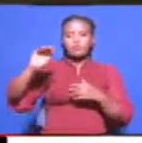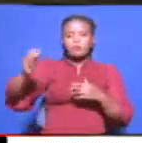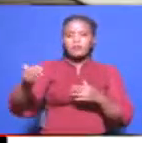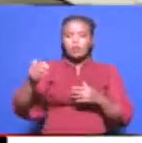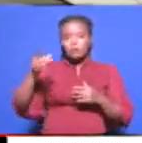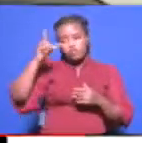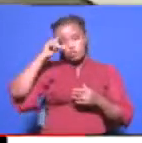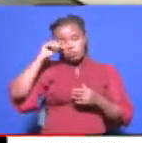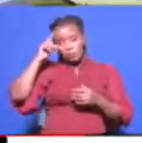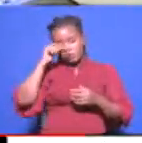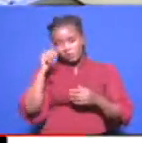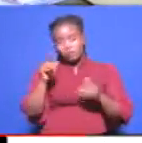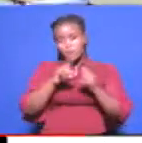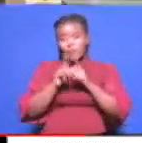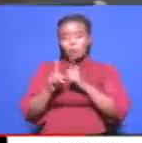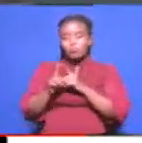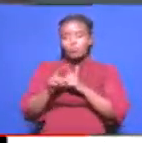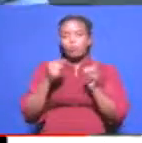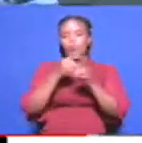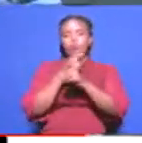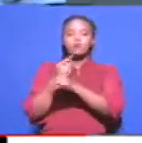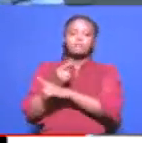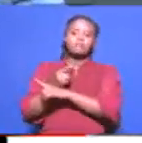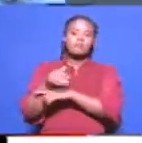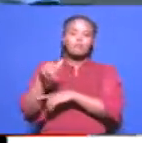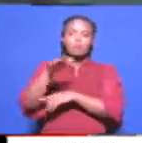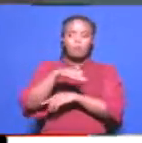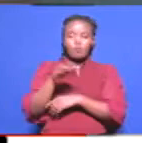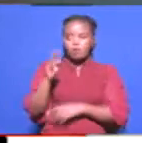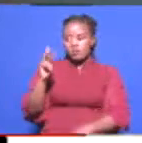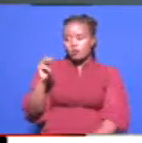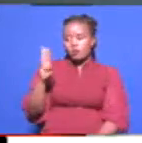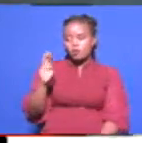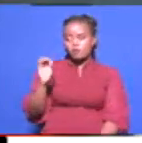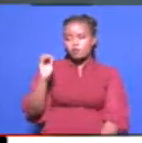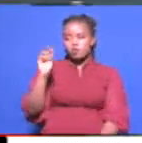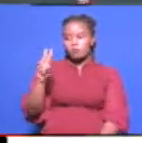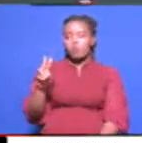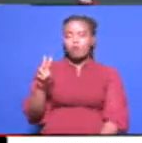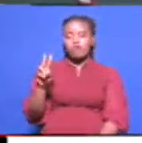Kisauni, Changamwe in Changamwe constituency, and Bofu in Likoni constituency.